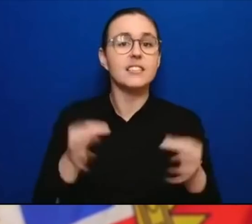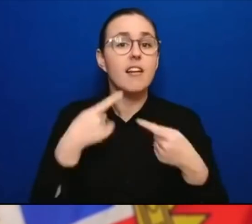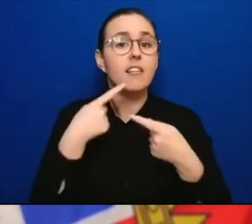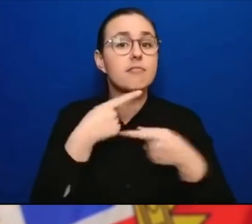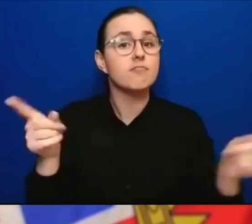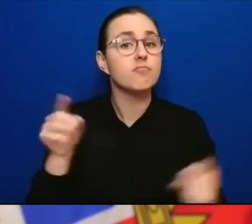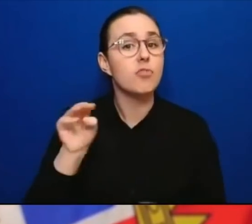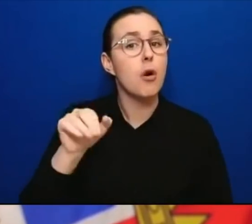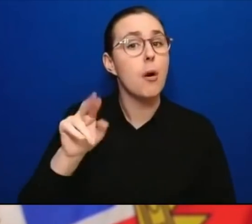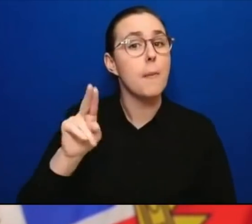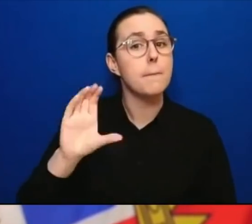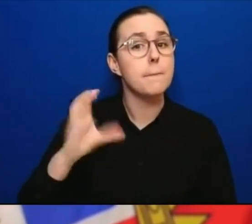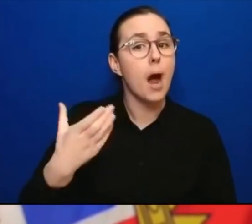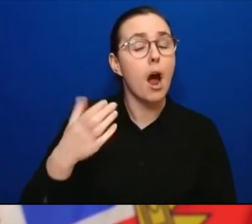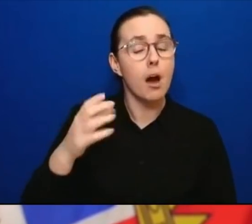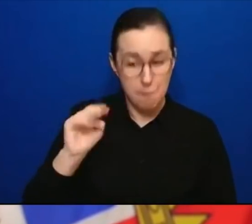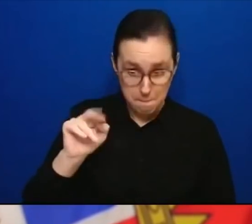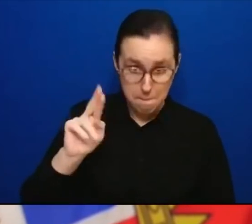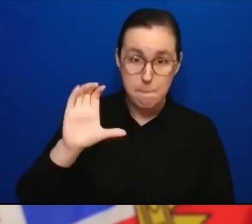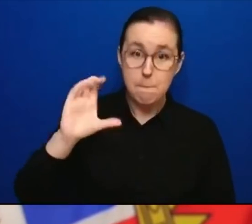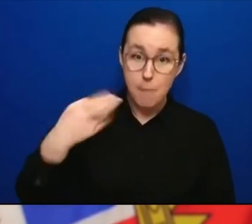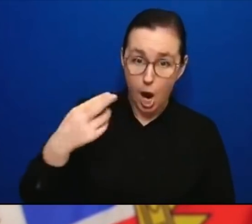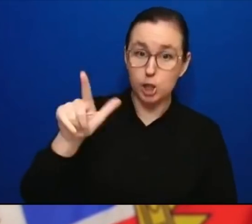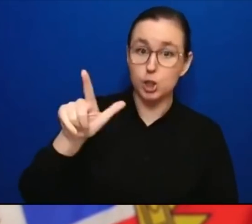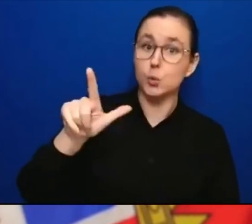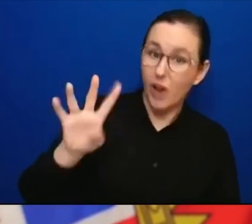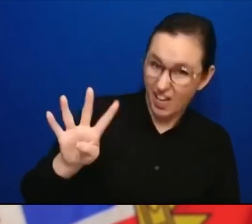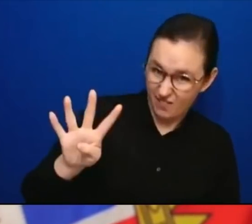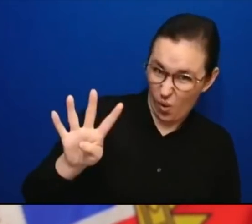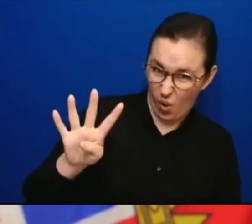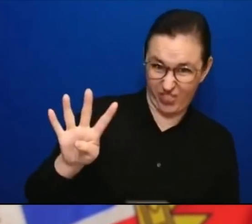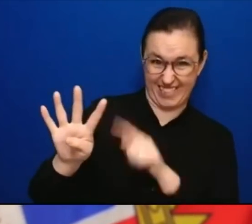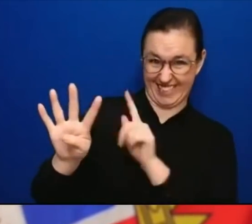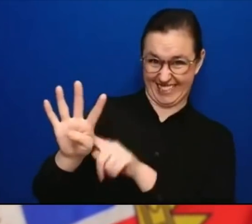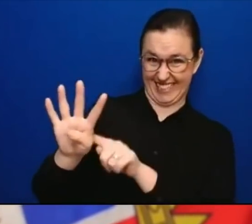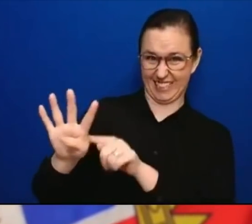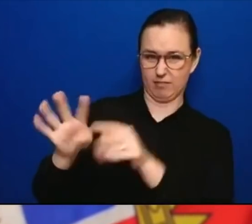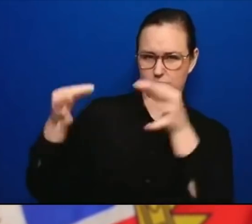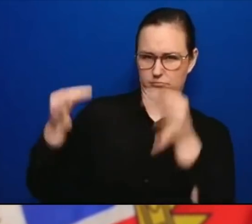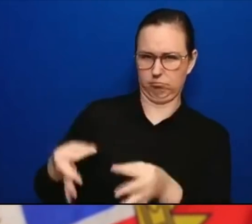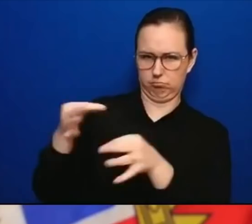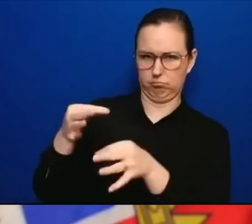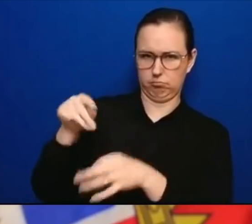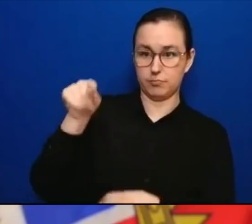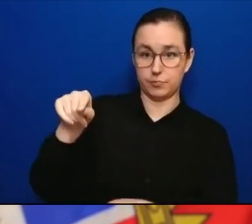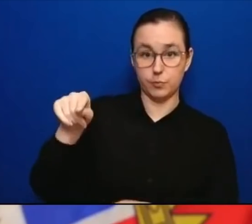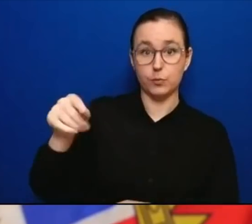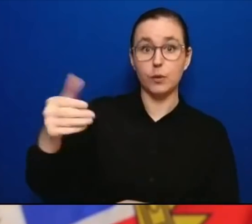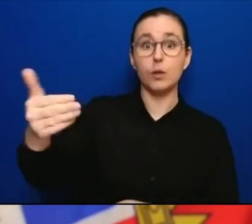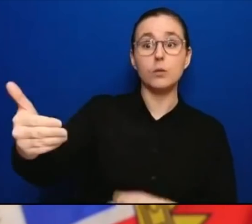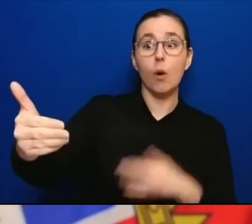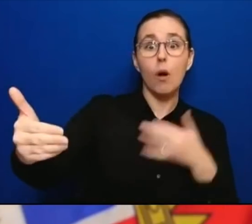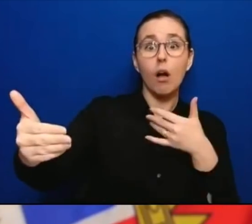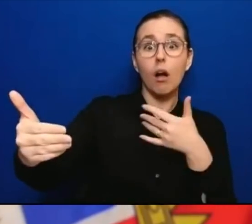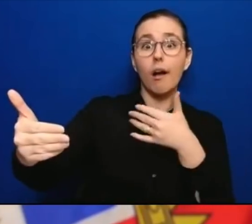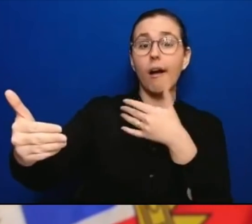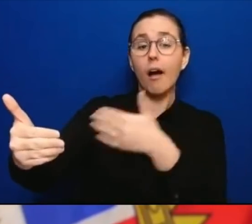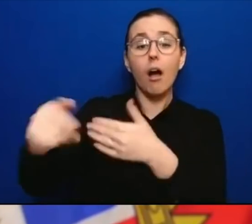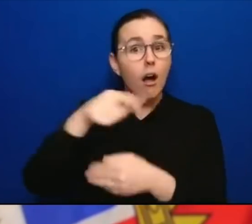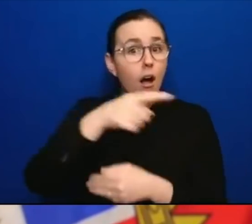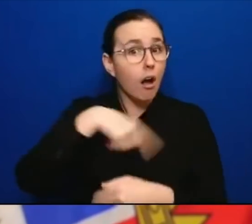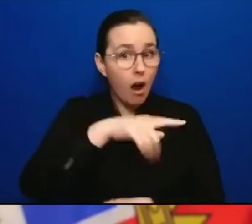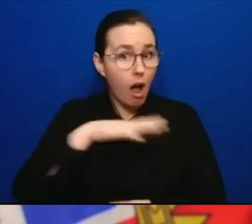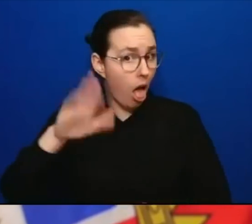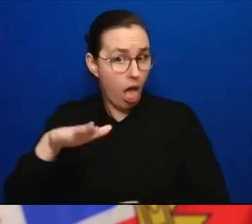24th, 2022. We're taking a phased approach so that those few individuals who are not yet vaccinated